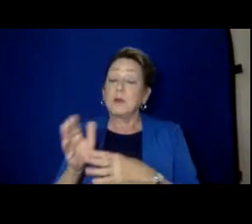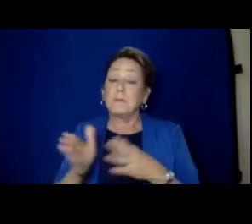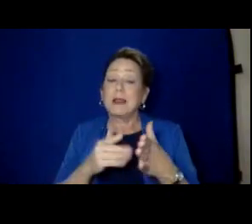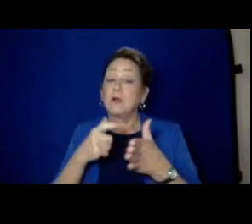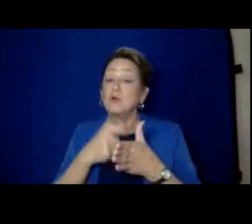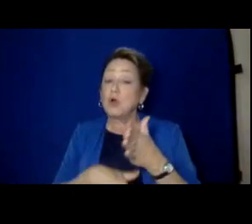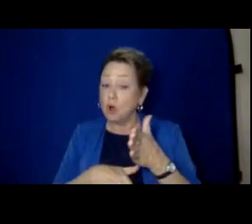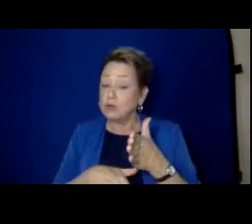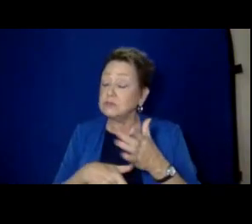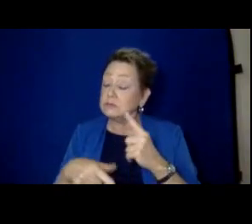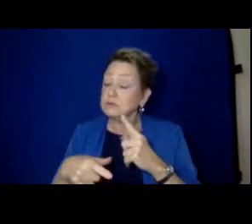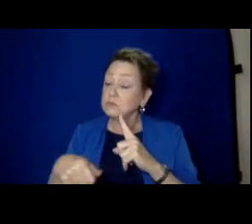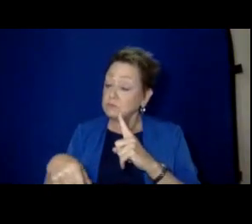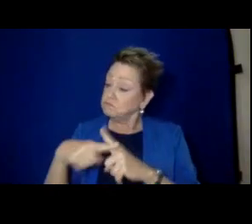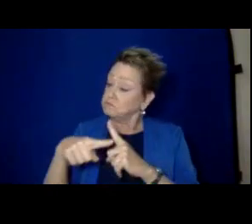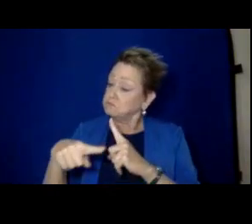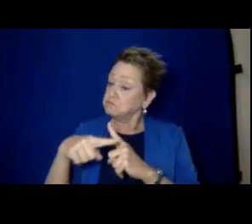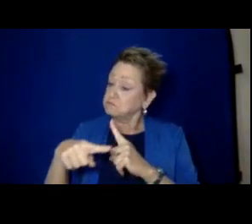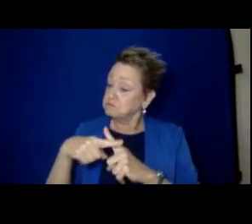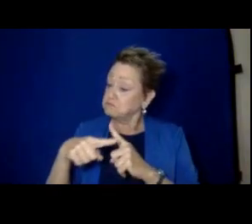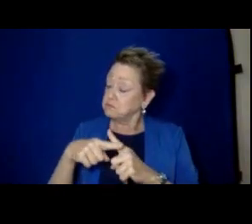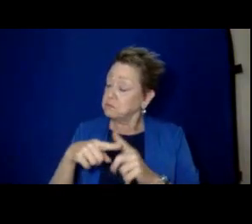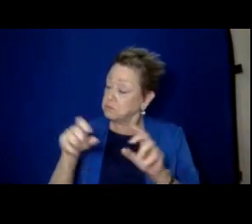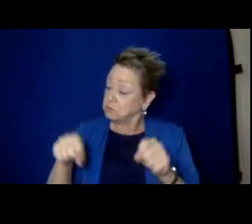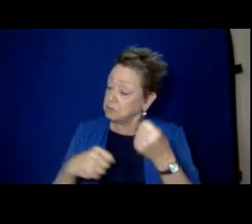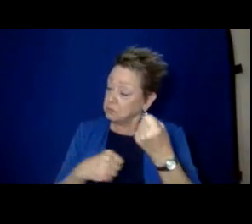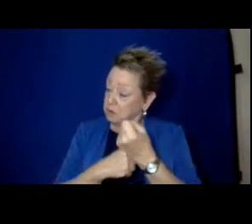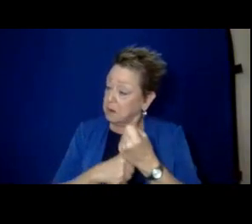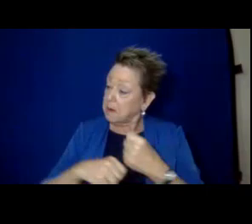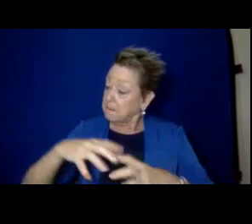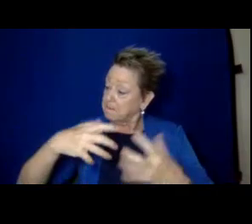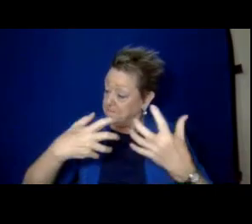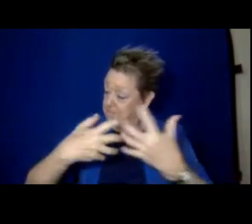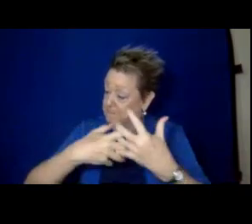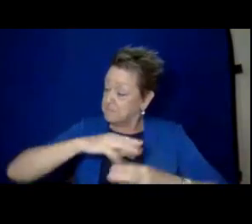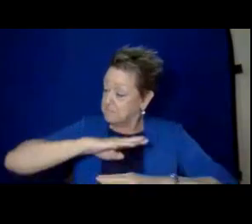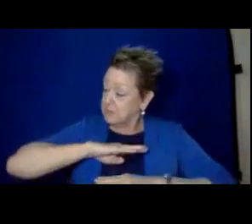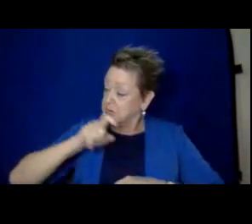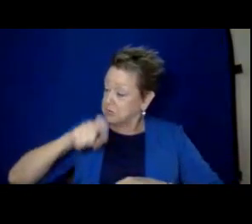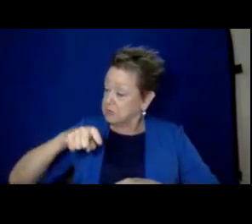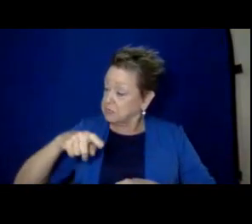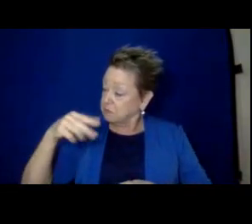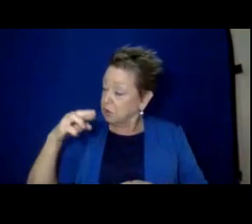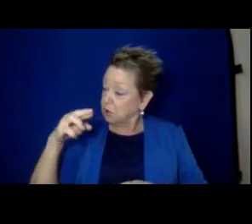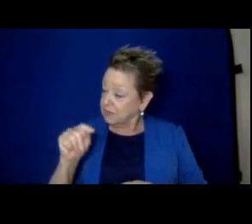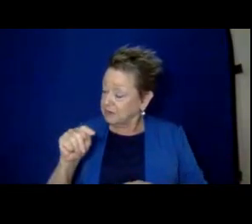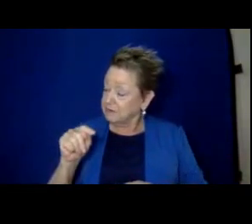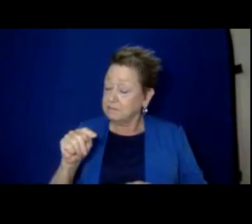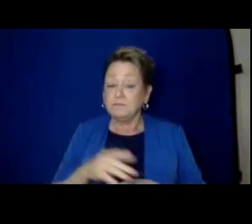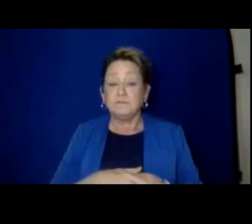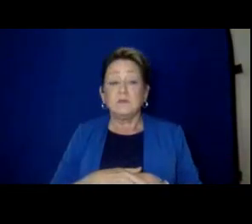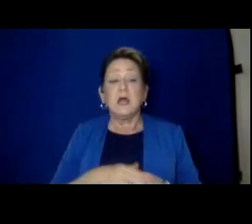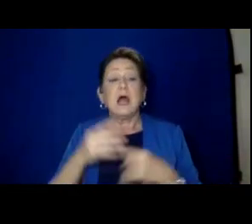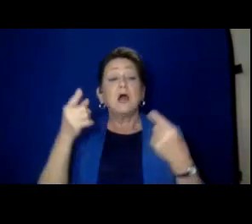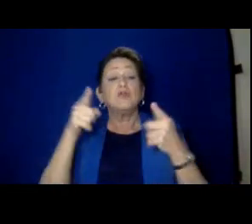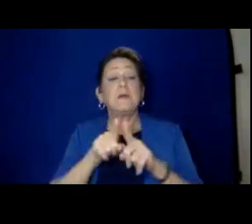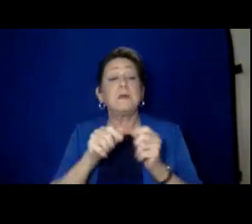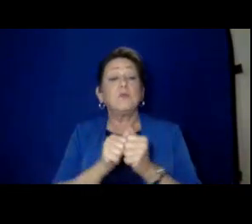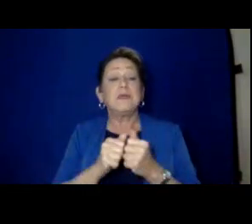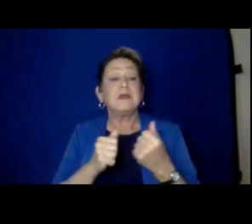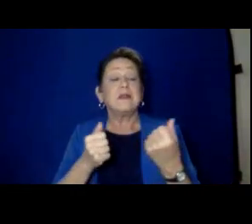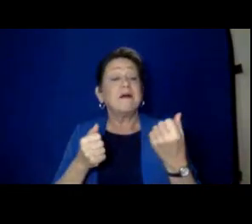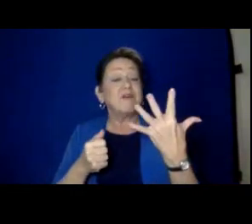and costs were rated favorably and found to meet the anticipated needs of PRT for the services. An agreement with an initial